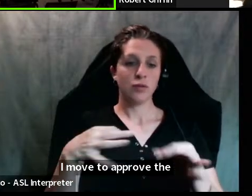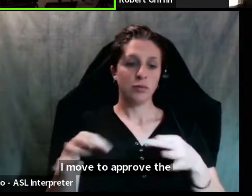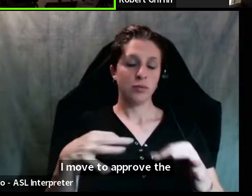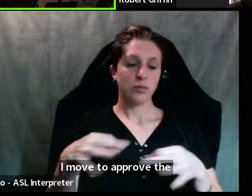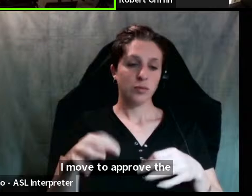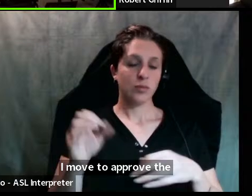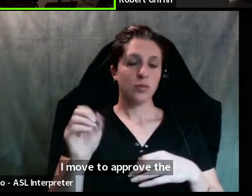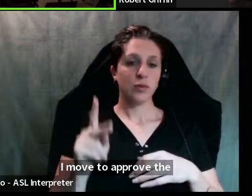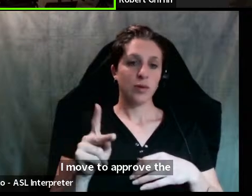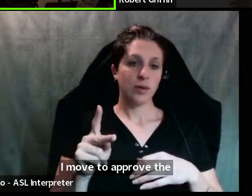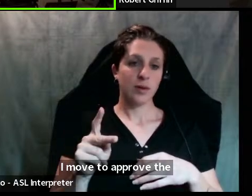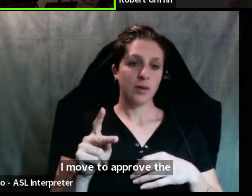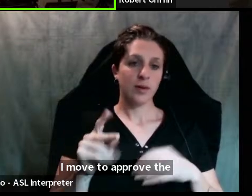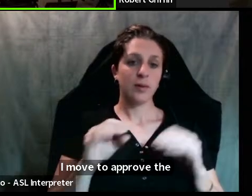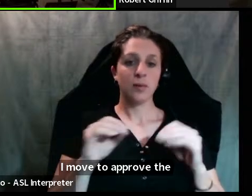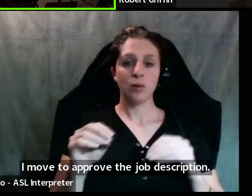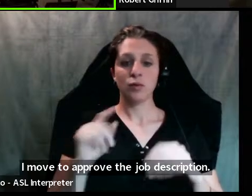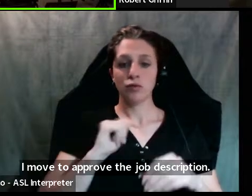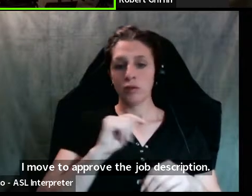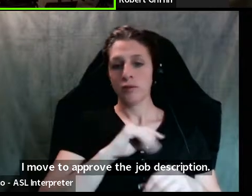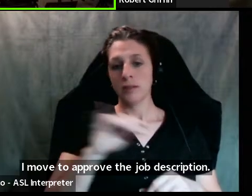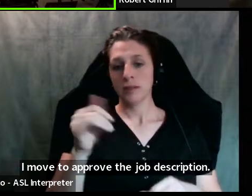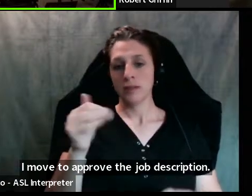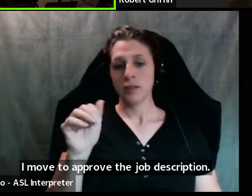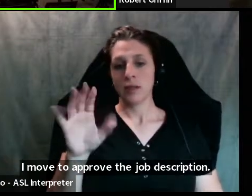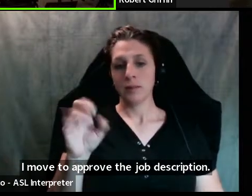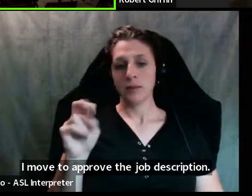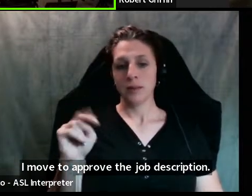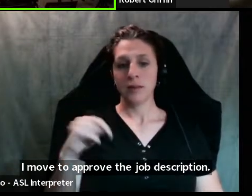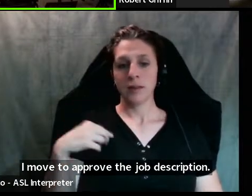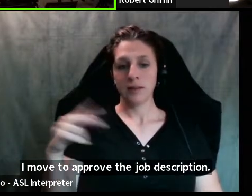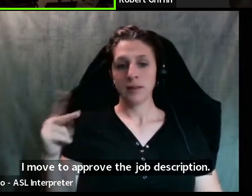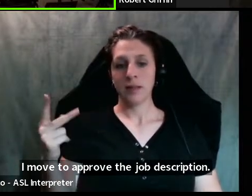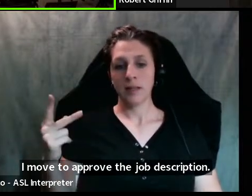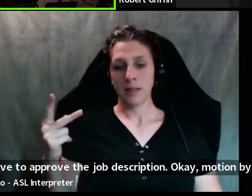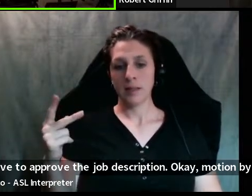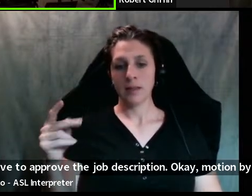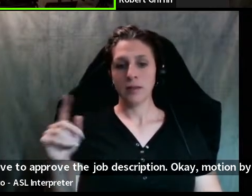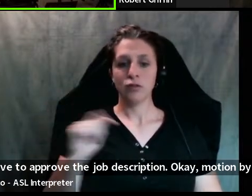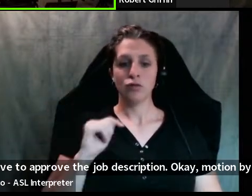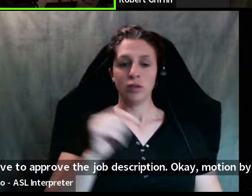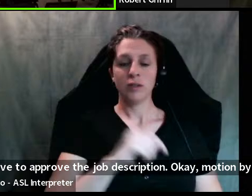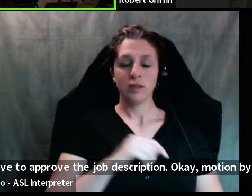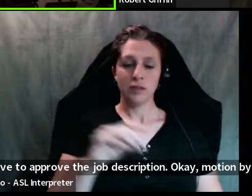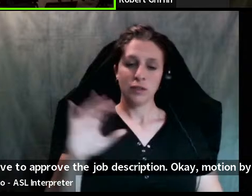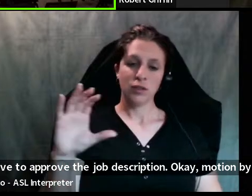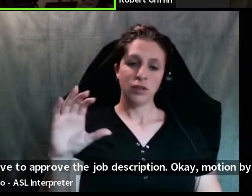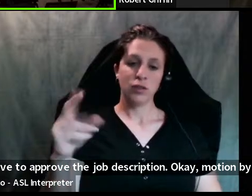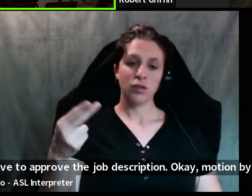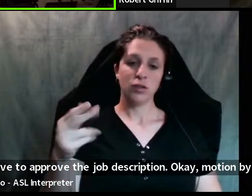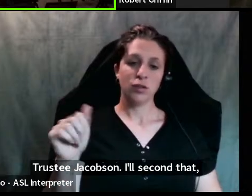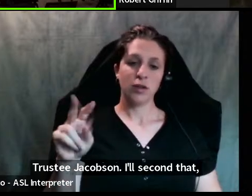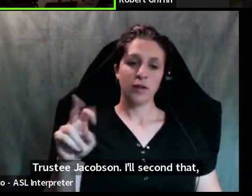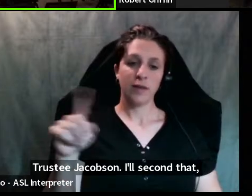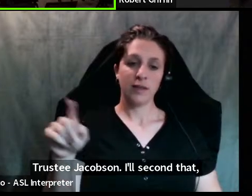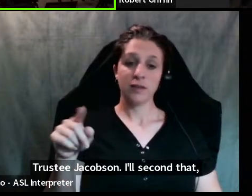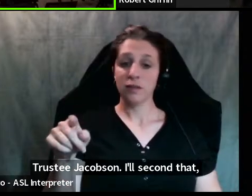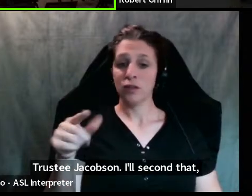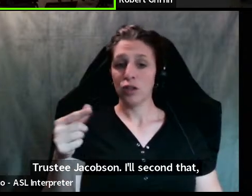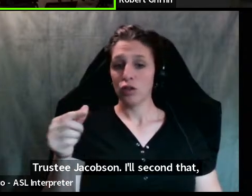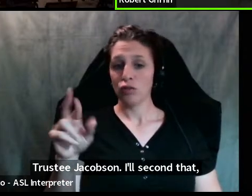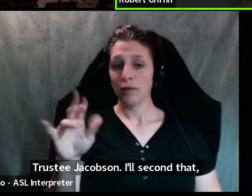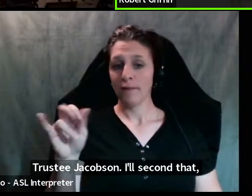Okay, motion by trustee Jacobson, I'll second that. second by trustee Chavez. Trustee Griffin, how do you